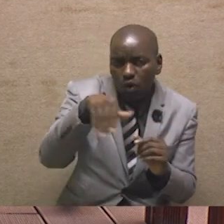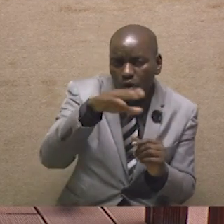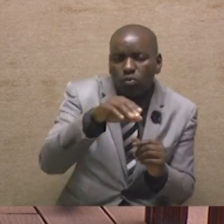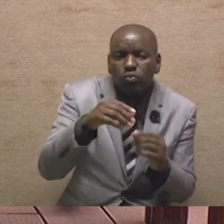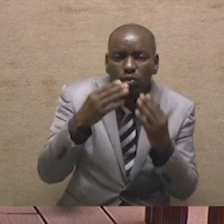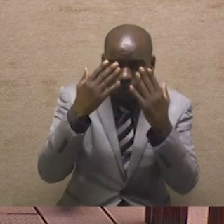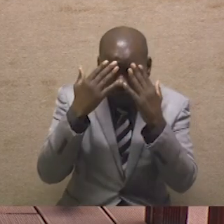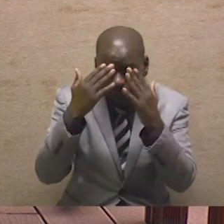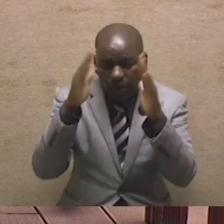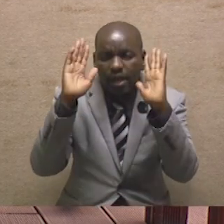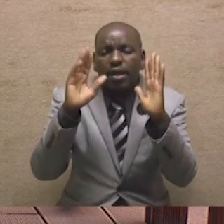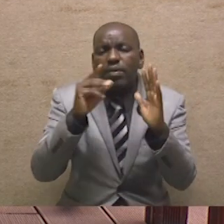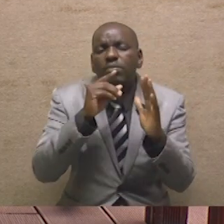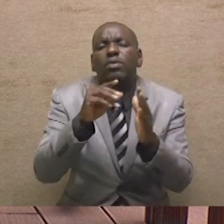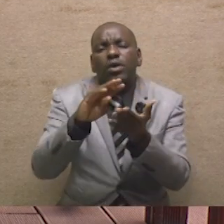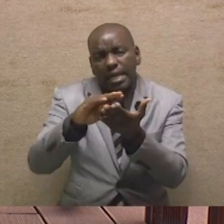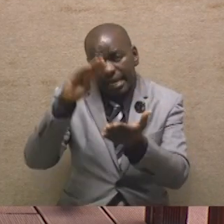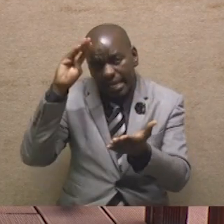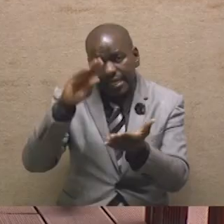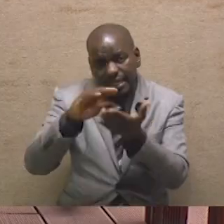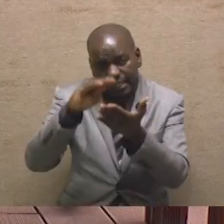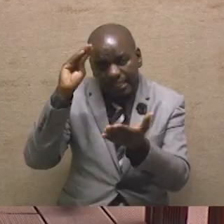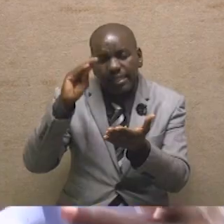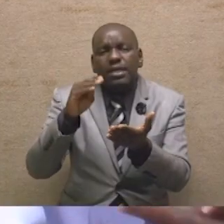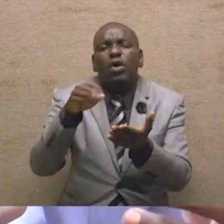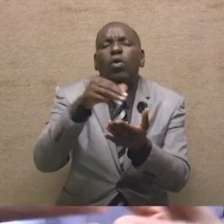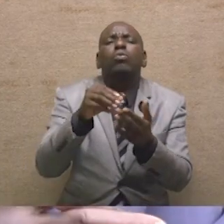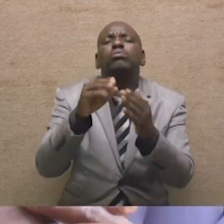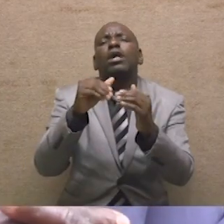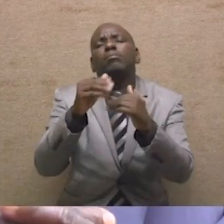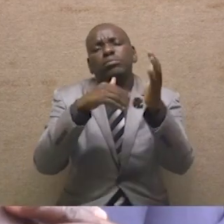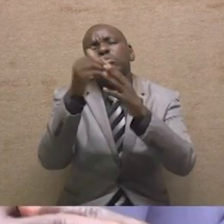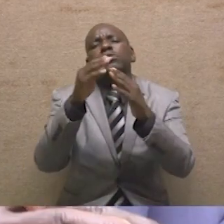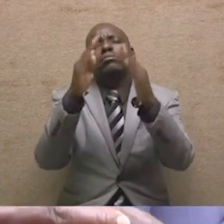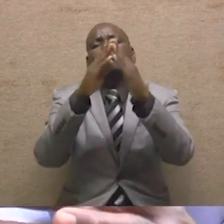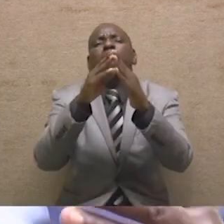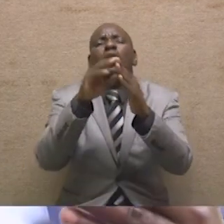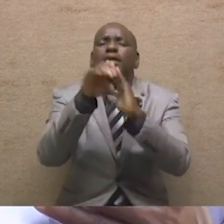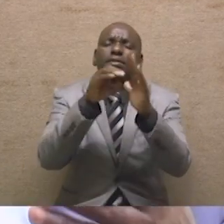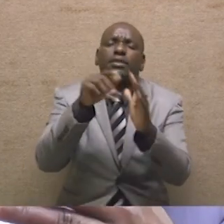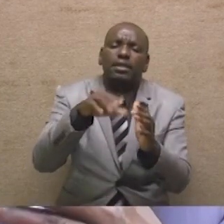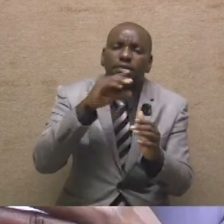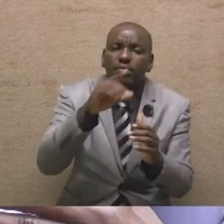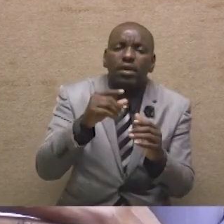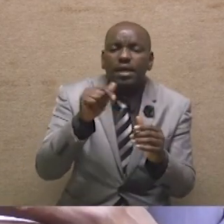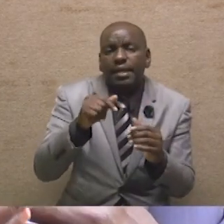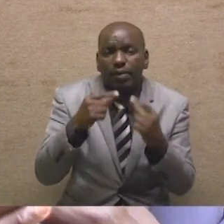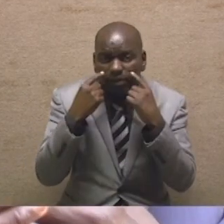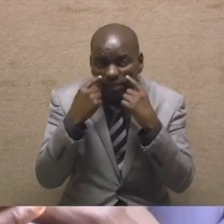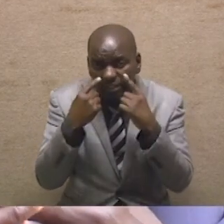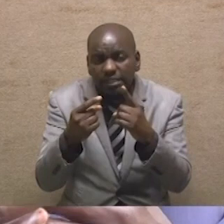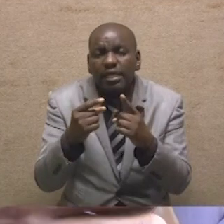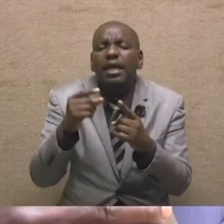aware of all learning platforms, learning institutions in the country. Yep. And we are seeing in the